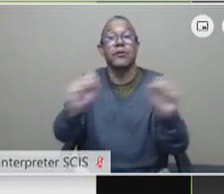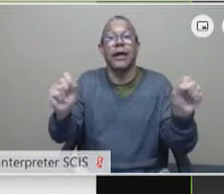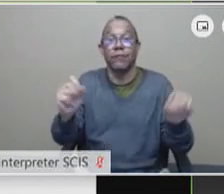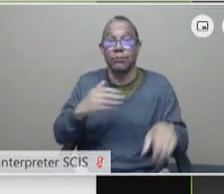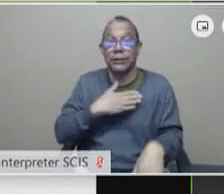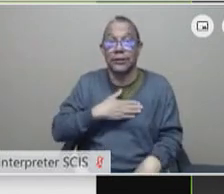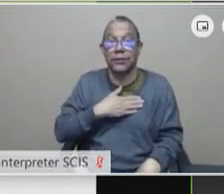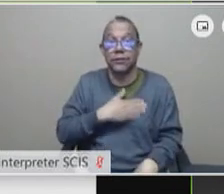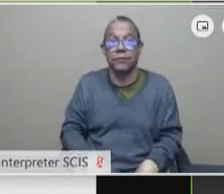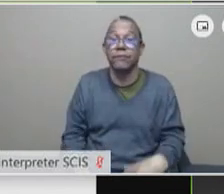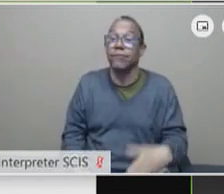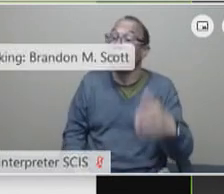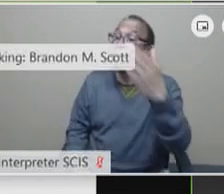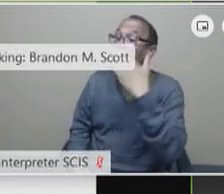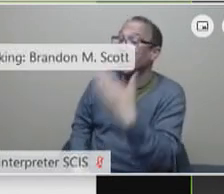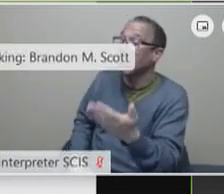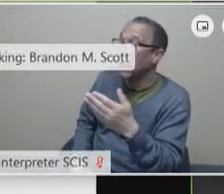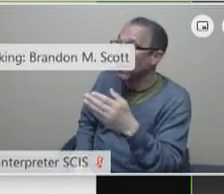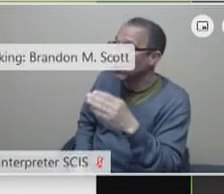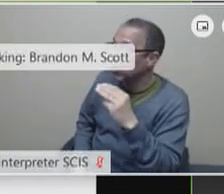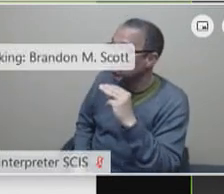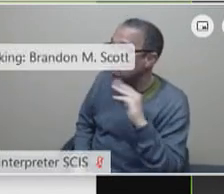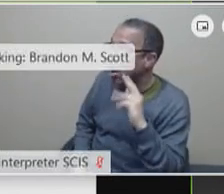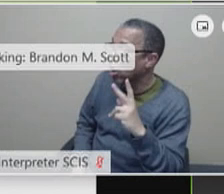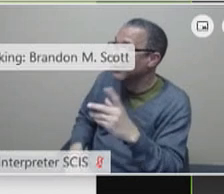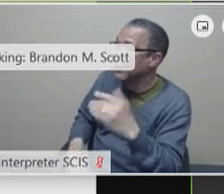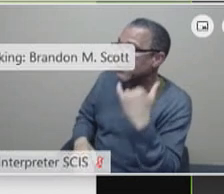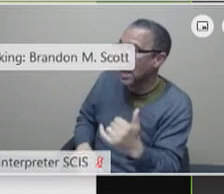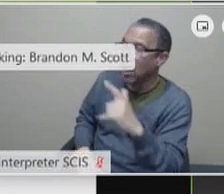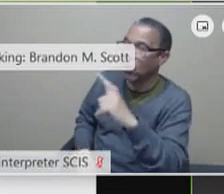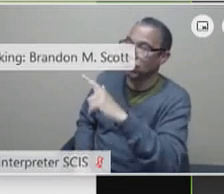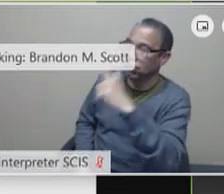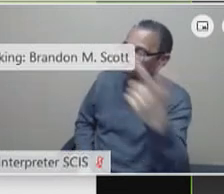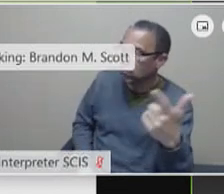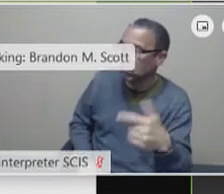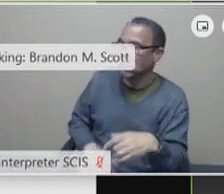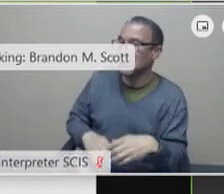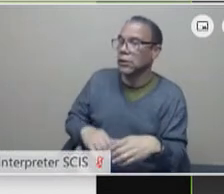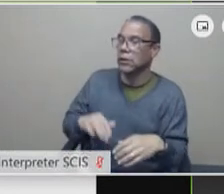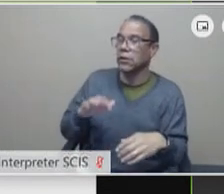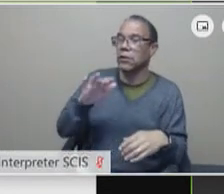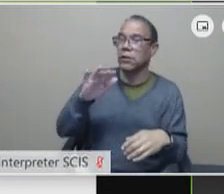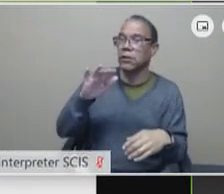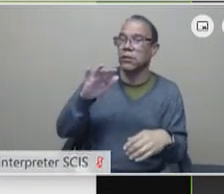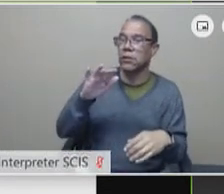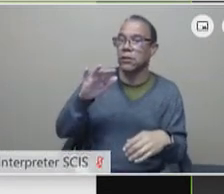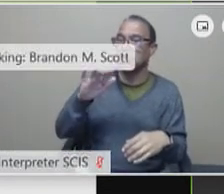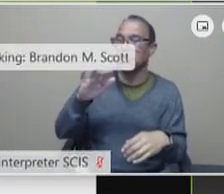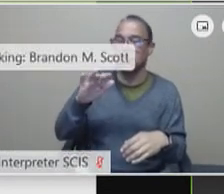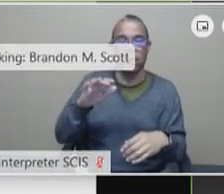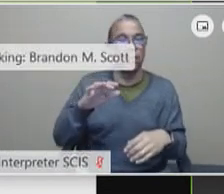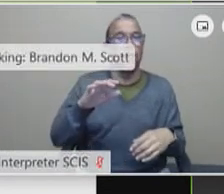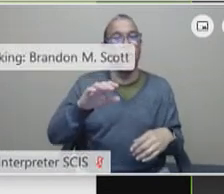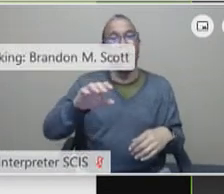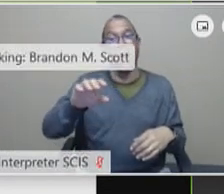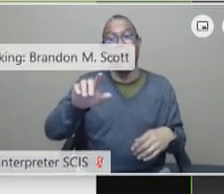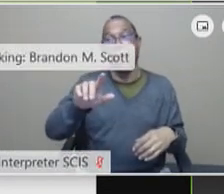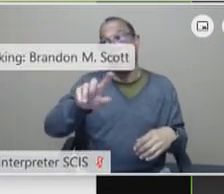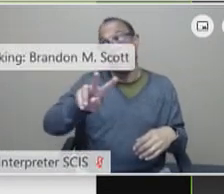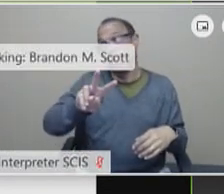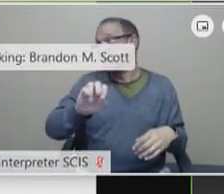Thank you. Thank you. We will now go to Gasol Goba. Are you